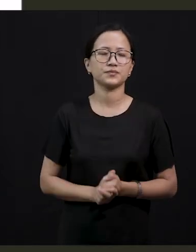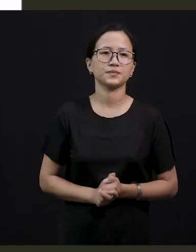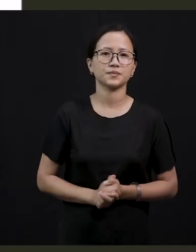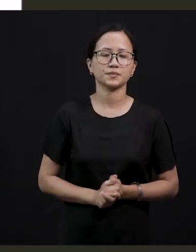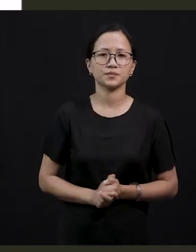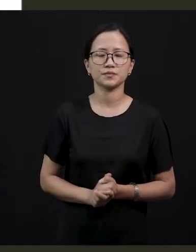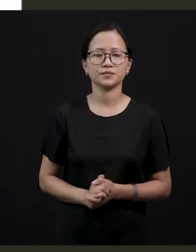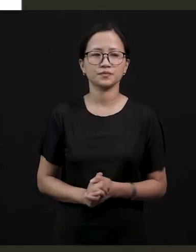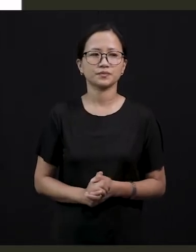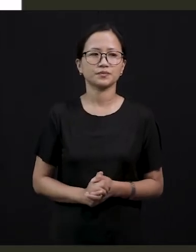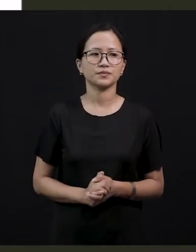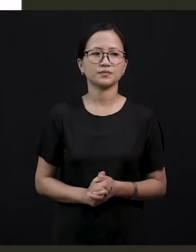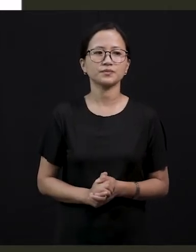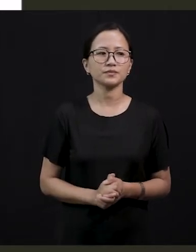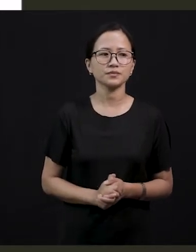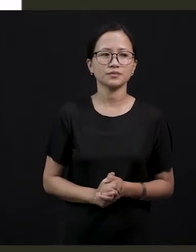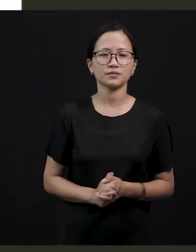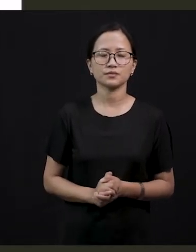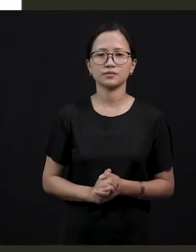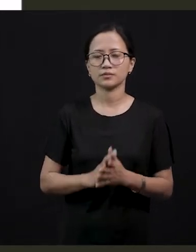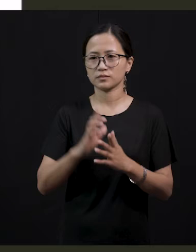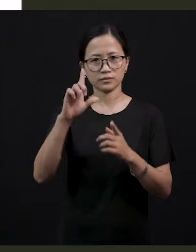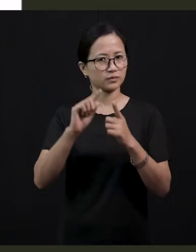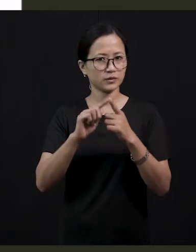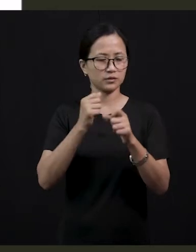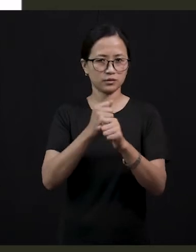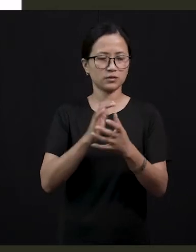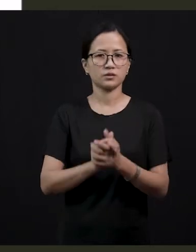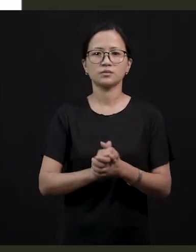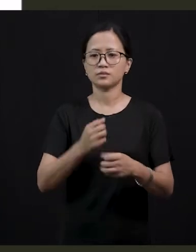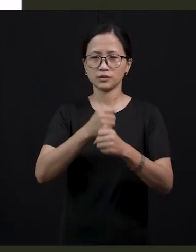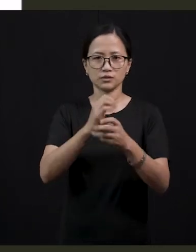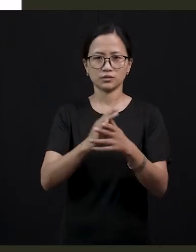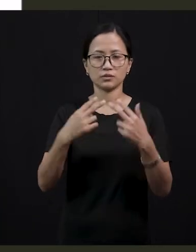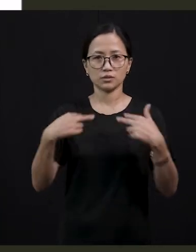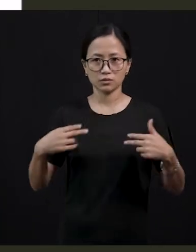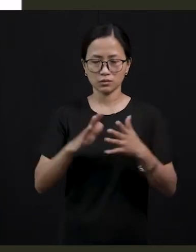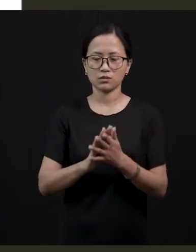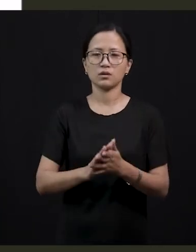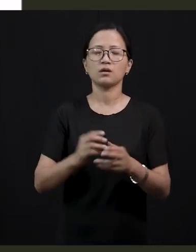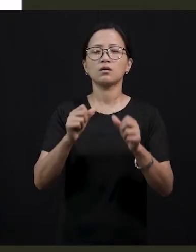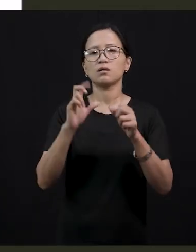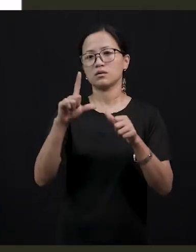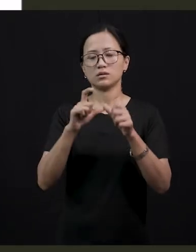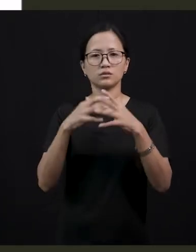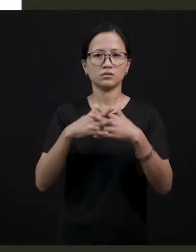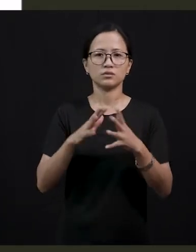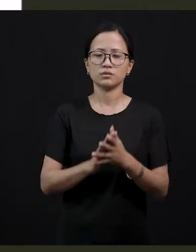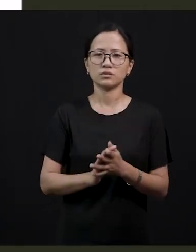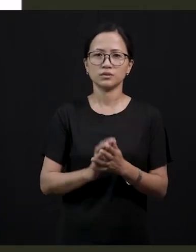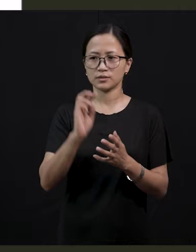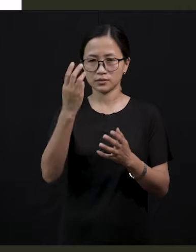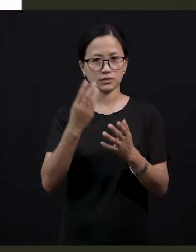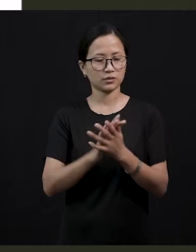one is the legislature. It legislates the bills, makes it into law. Second is the executive, which is going to